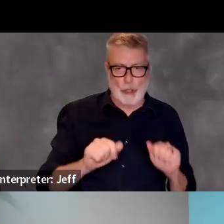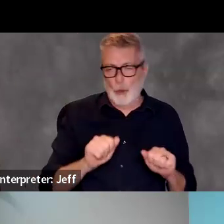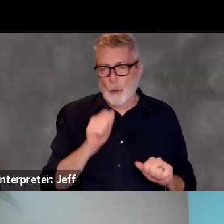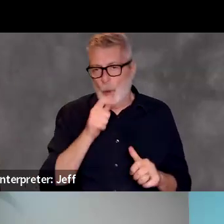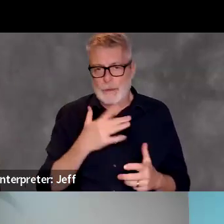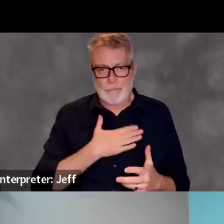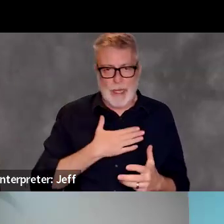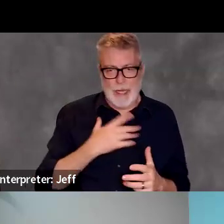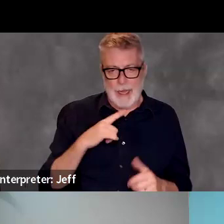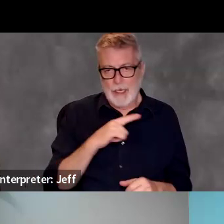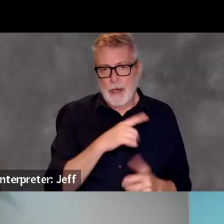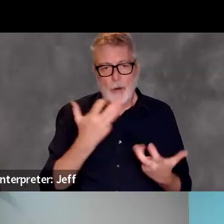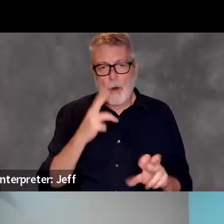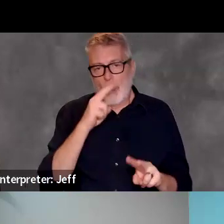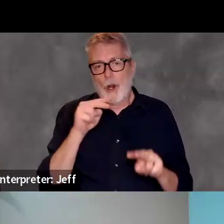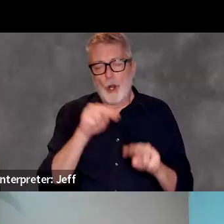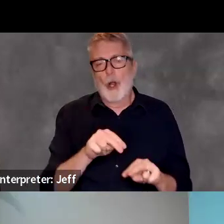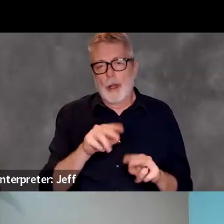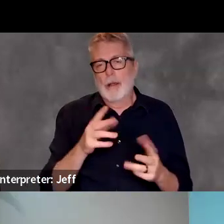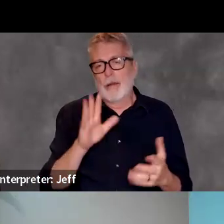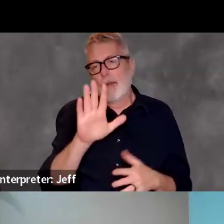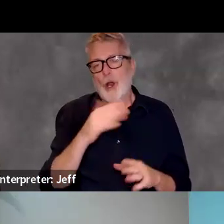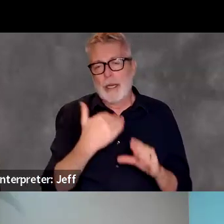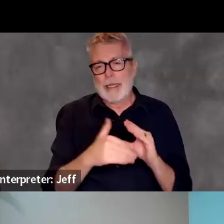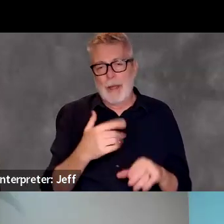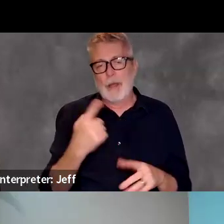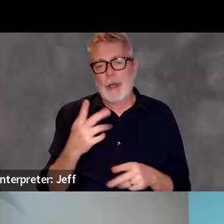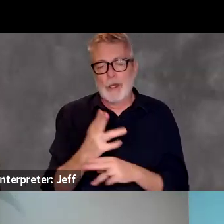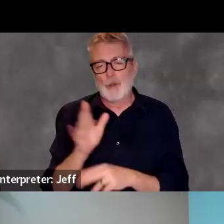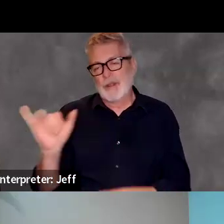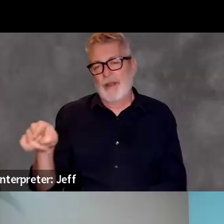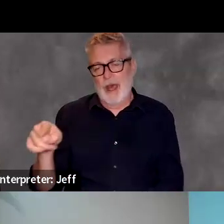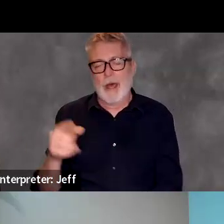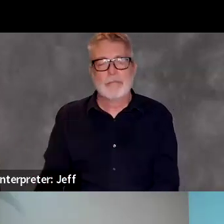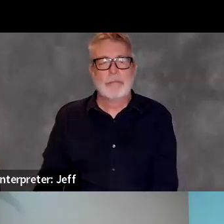don't want to look up what their emails are. So, do